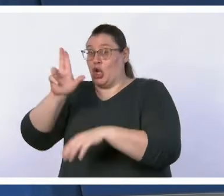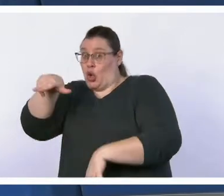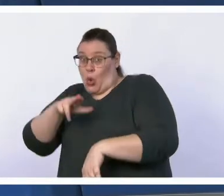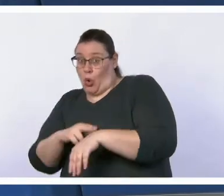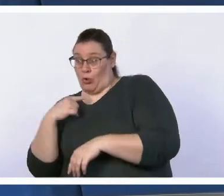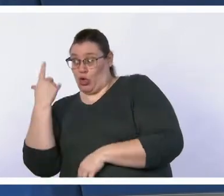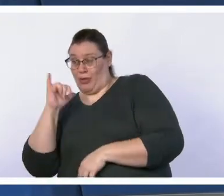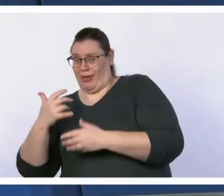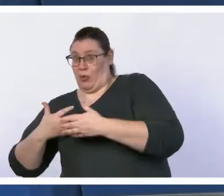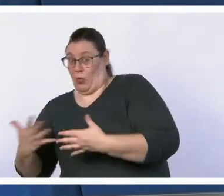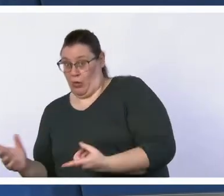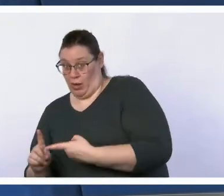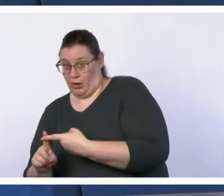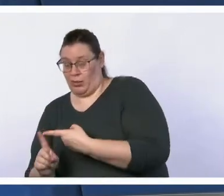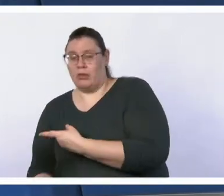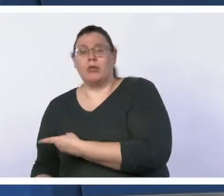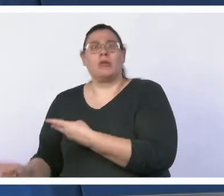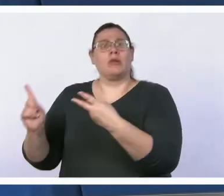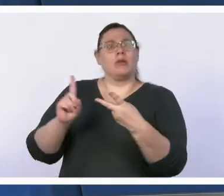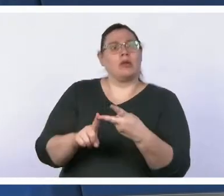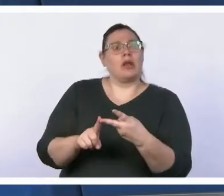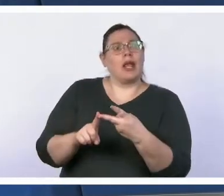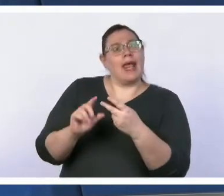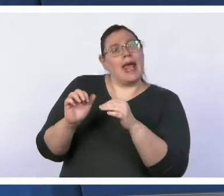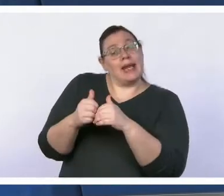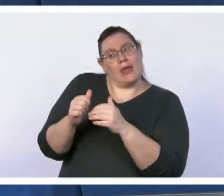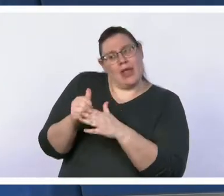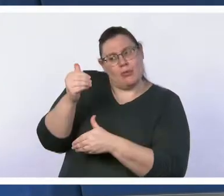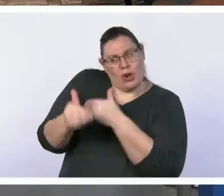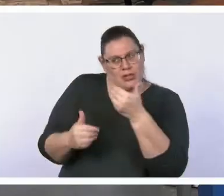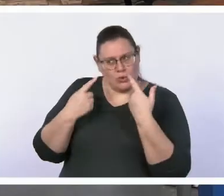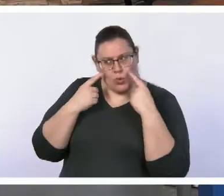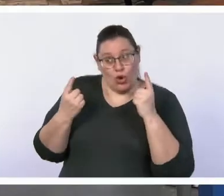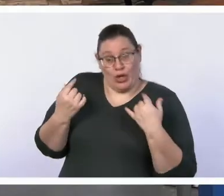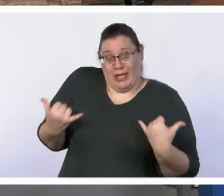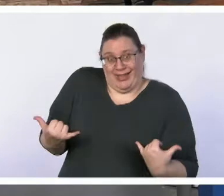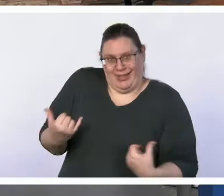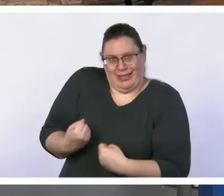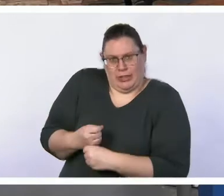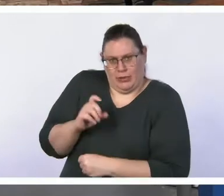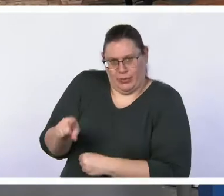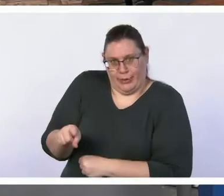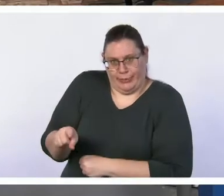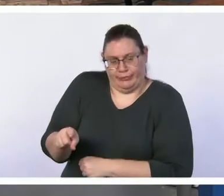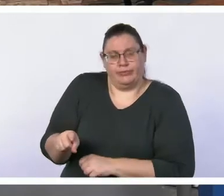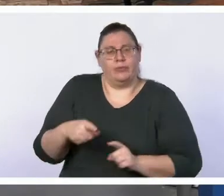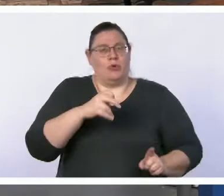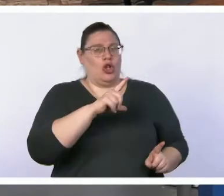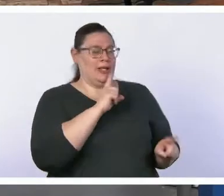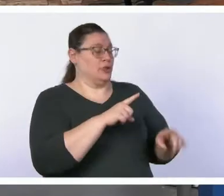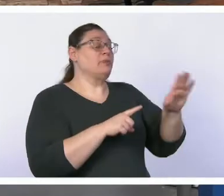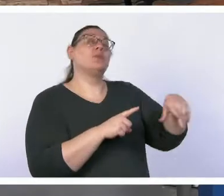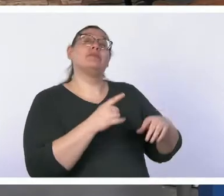how is that process potentially going to work this time? Well, in a typical budget year,